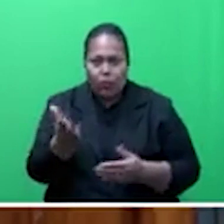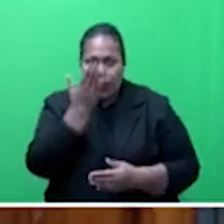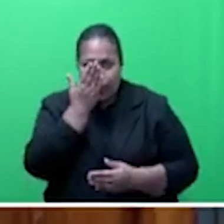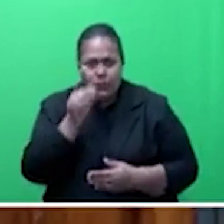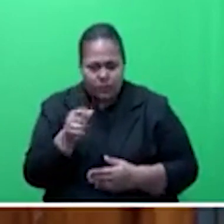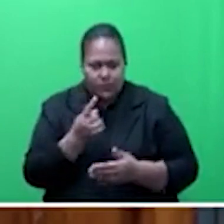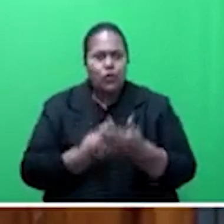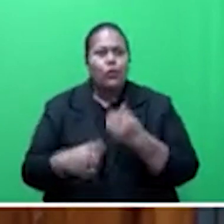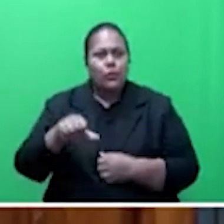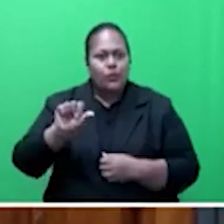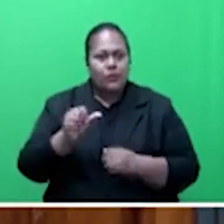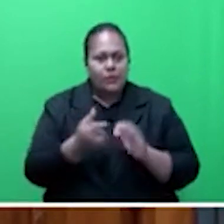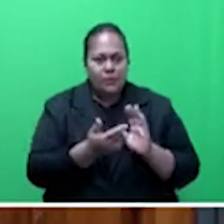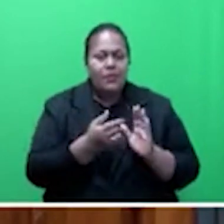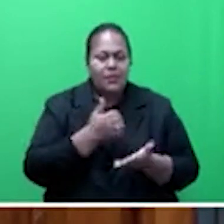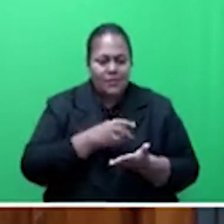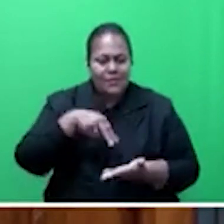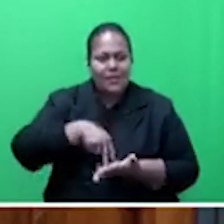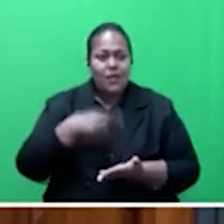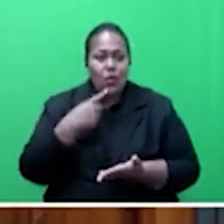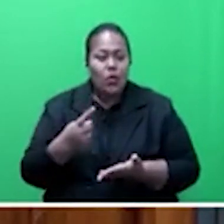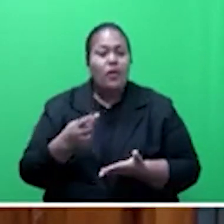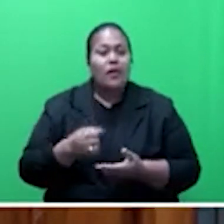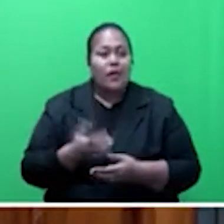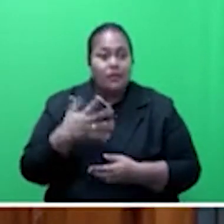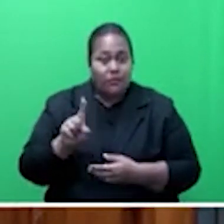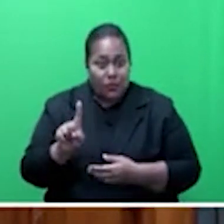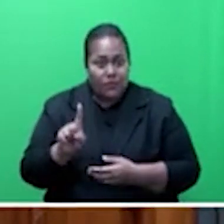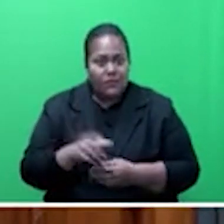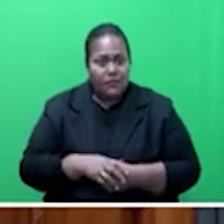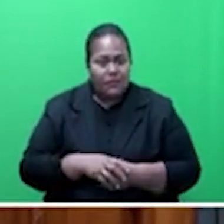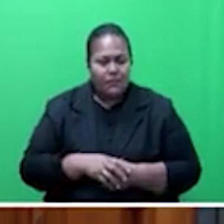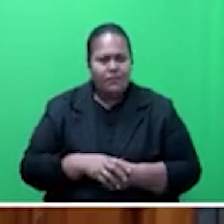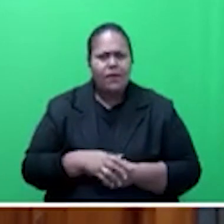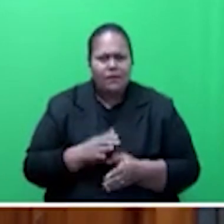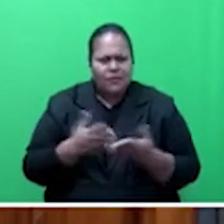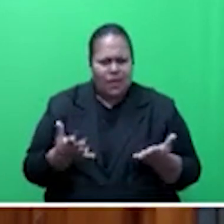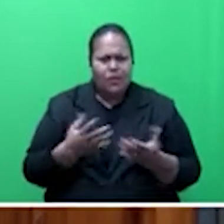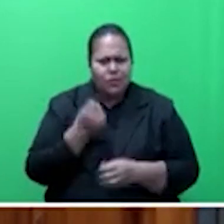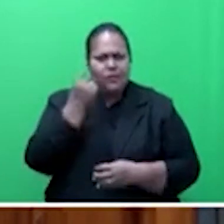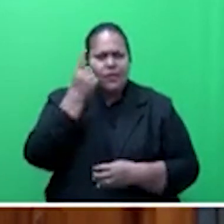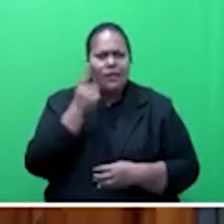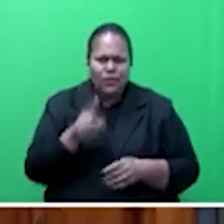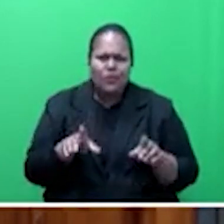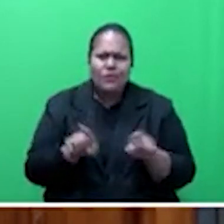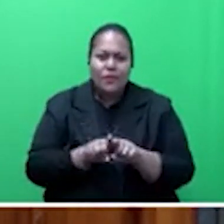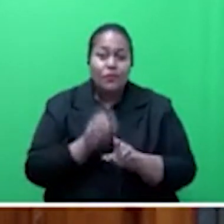light, you know, the story of the shepherd calling wolf, you know.